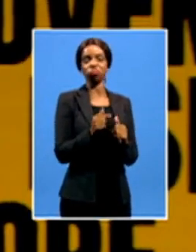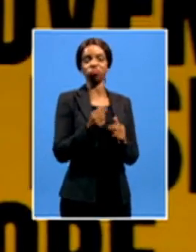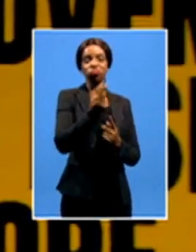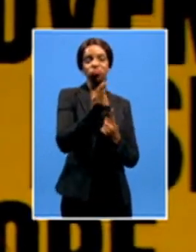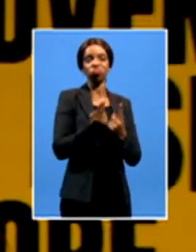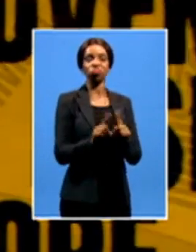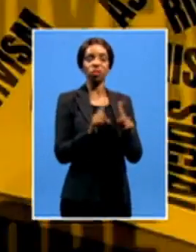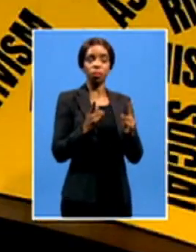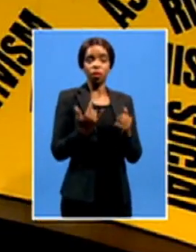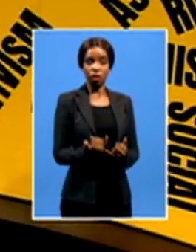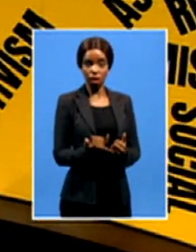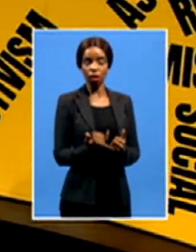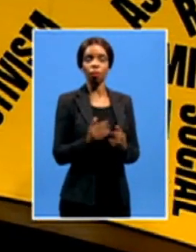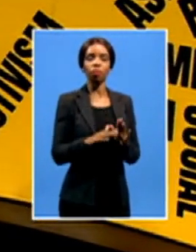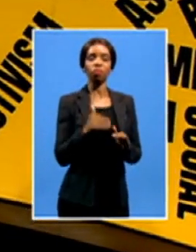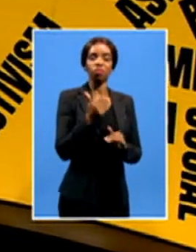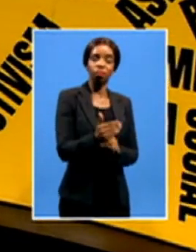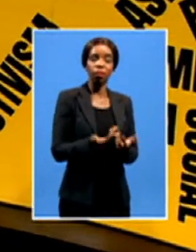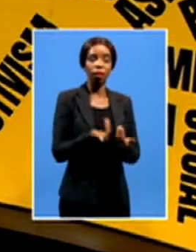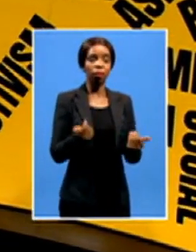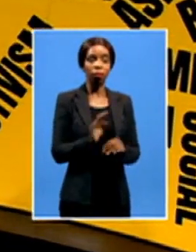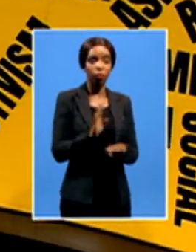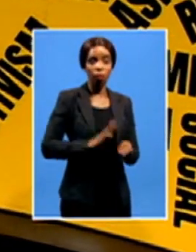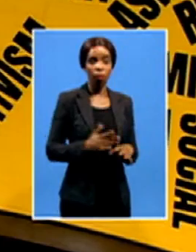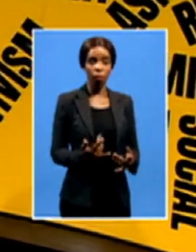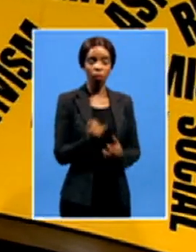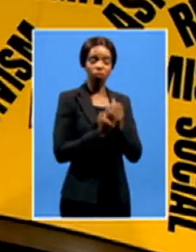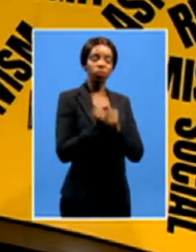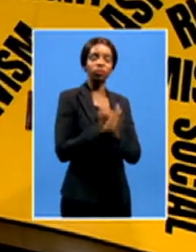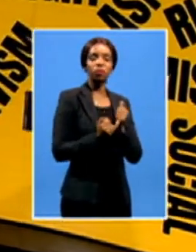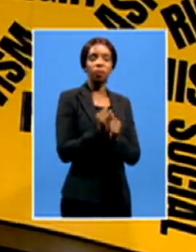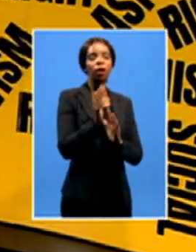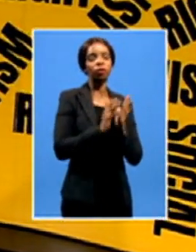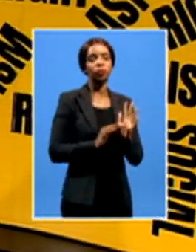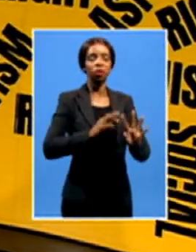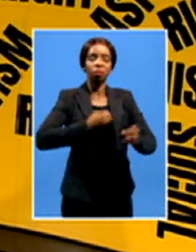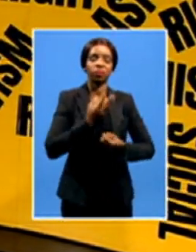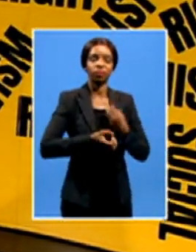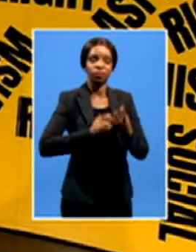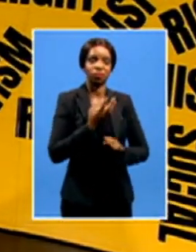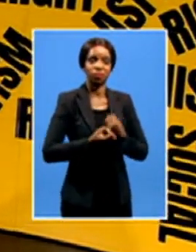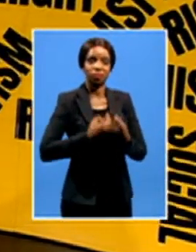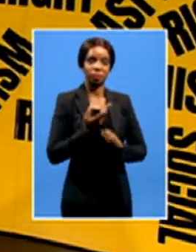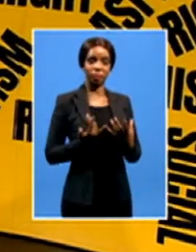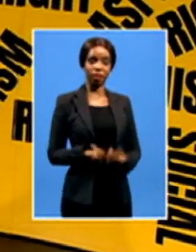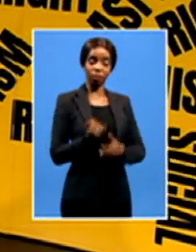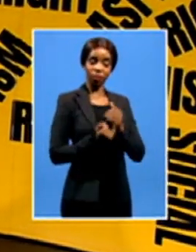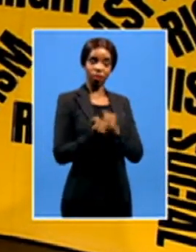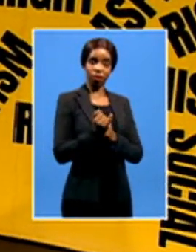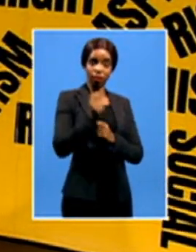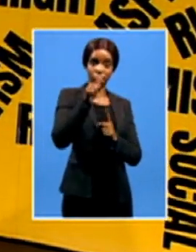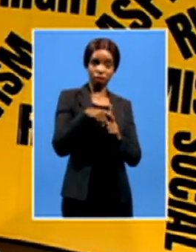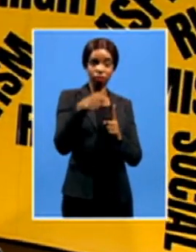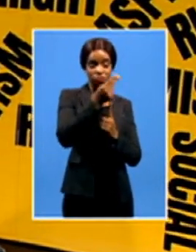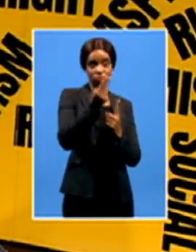I think that individual stories and how, I guess, individual artists or individual